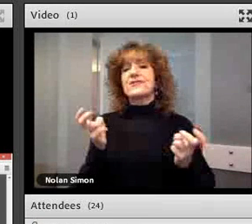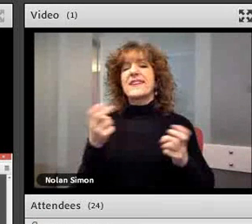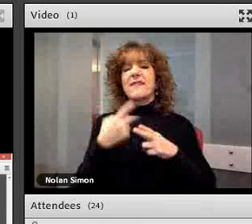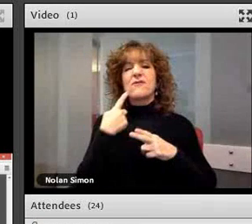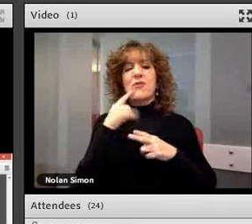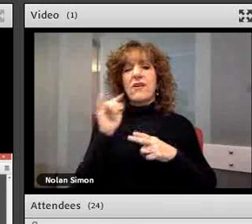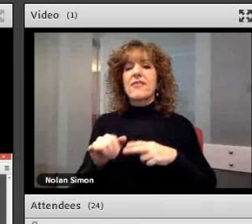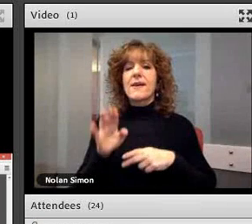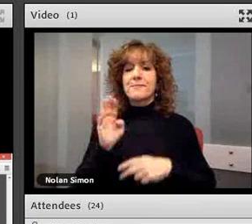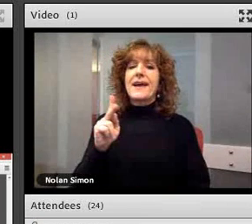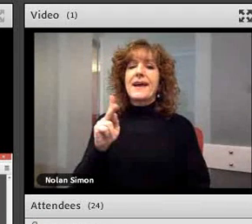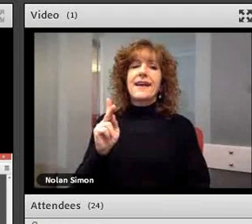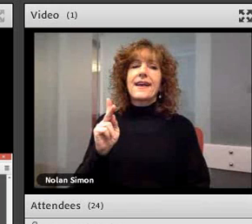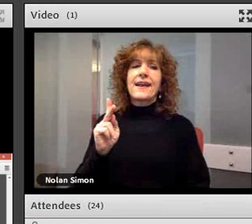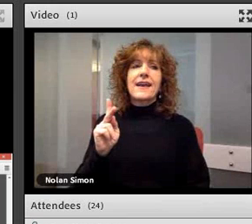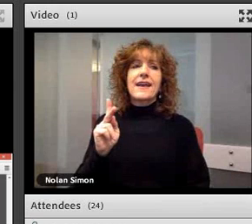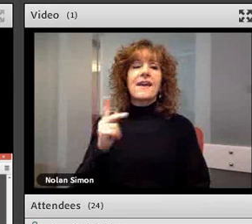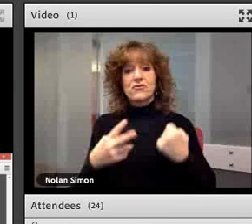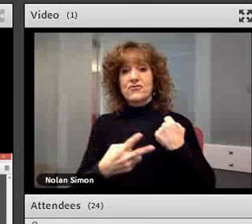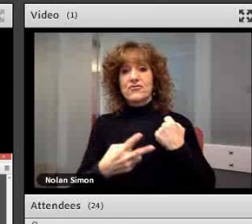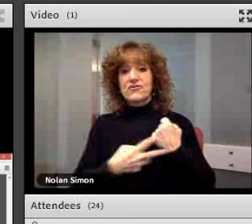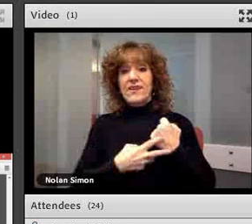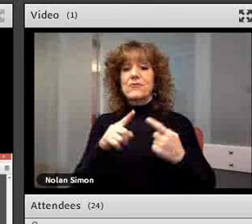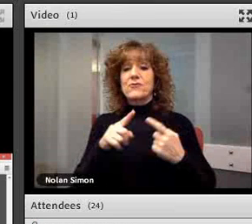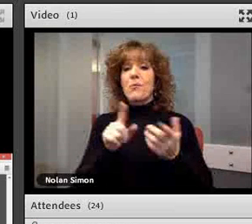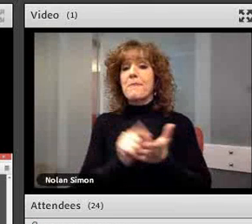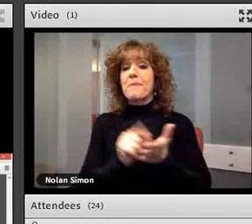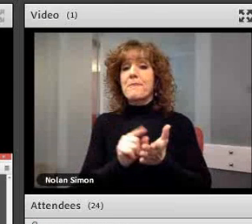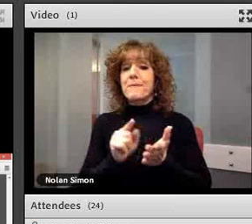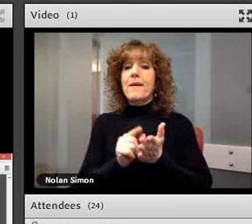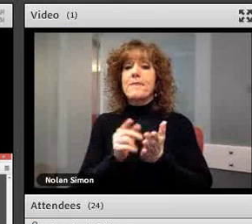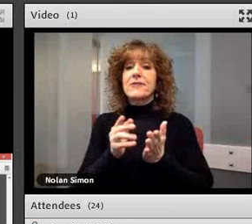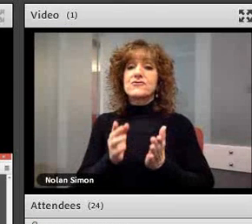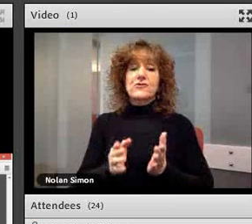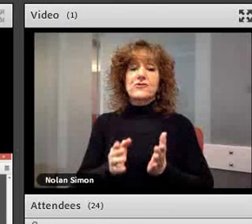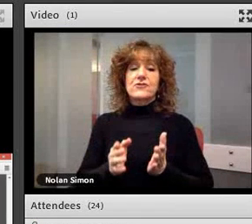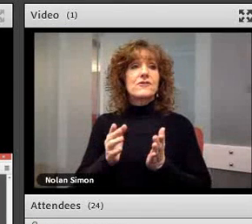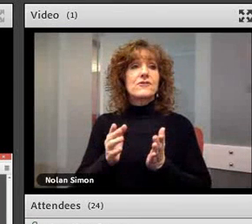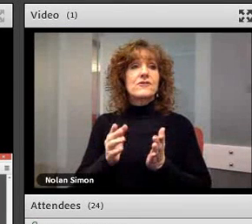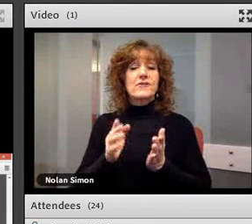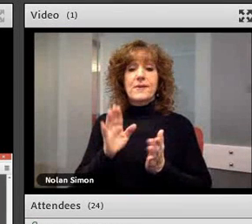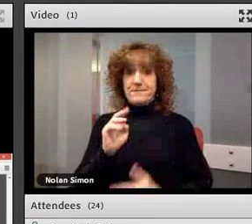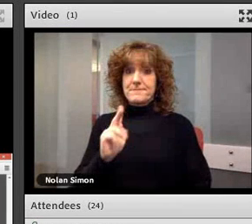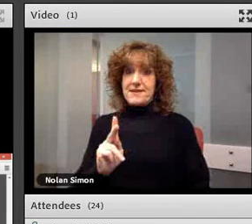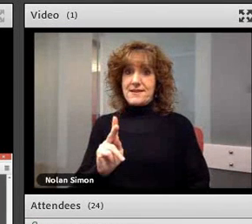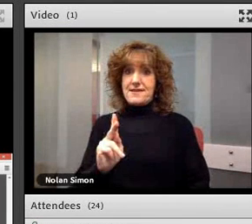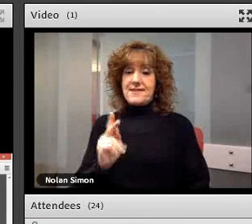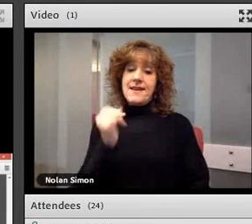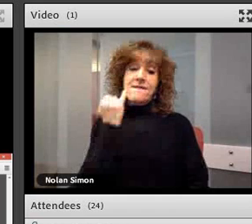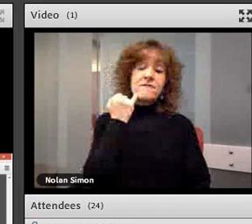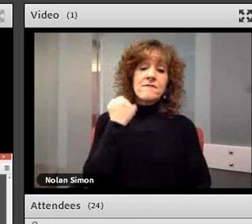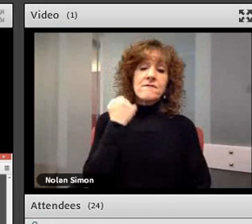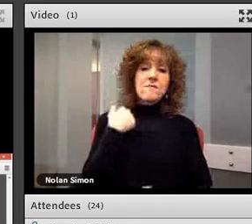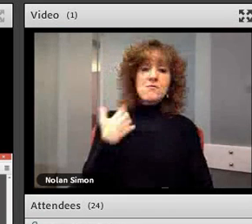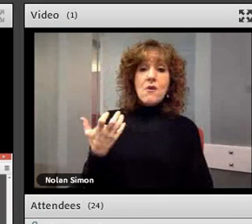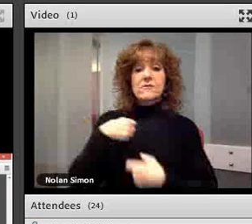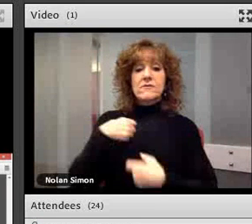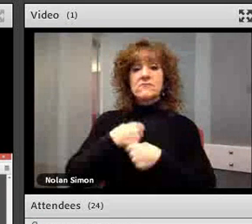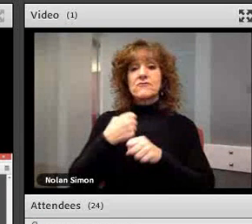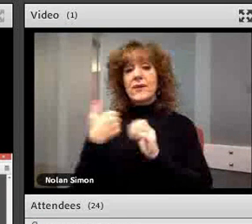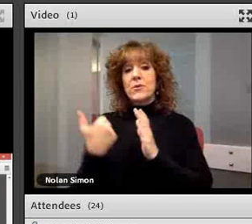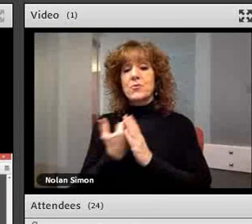Okay. It says it's been saved to the publisher bank. Then if I want, I can create